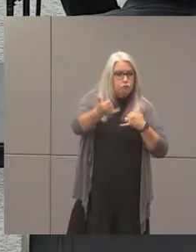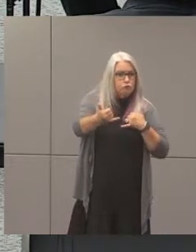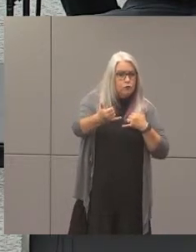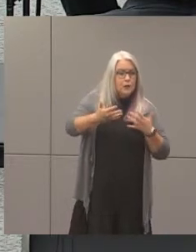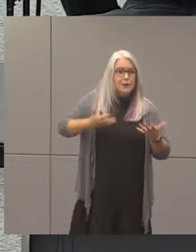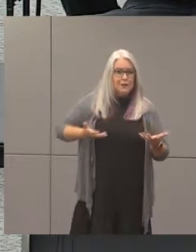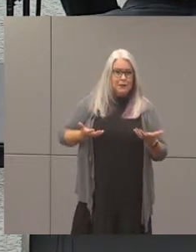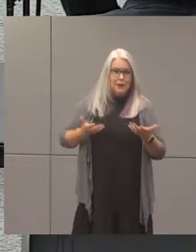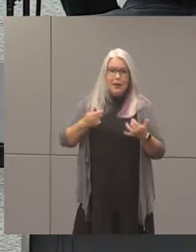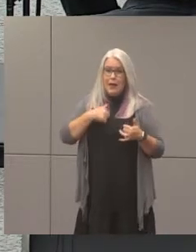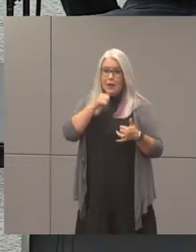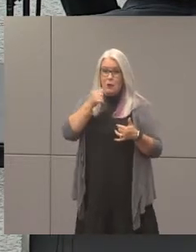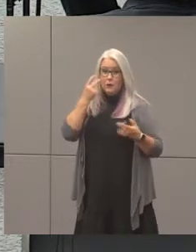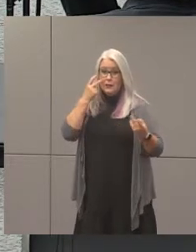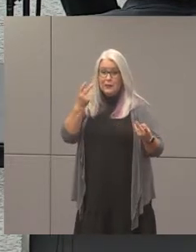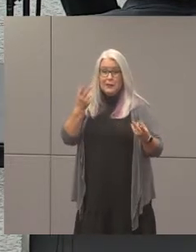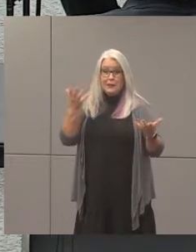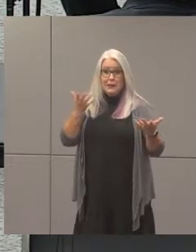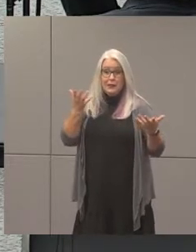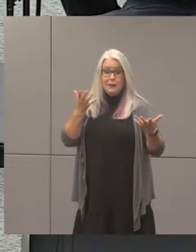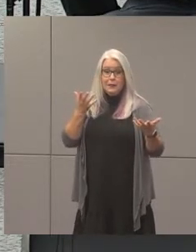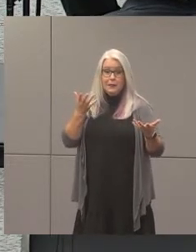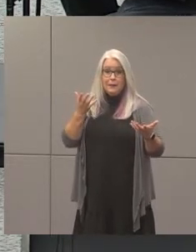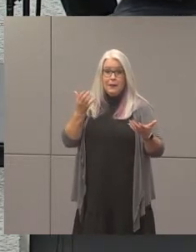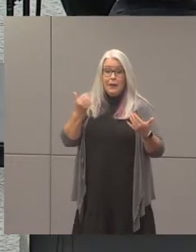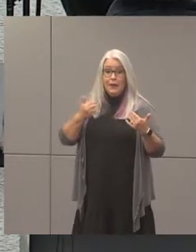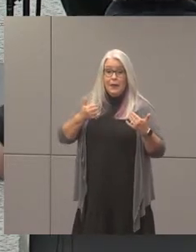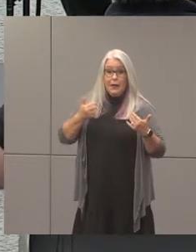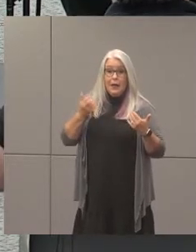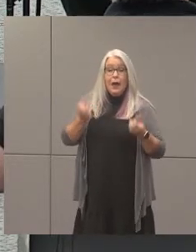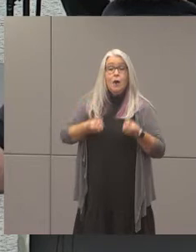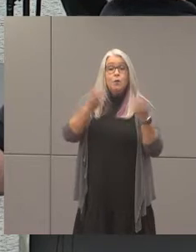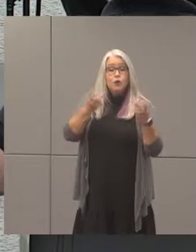I mean, I don't see, in terms of how much written